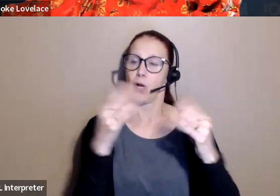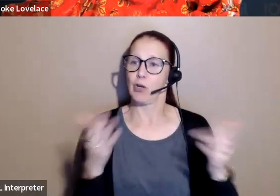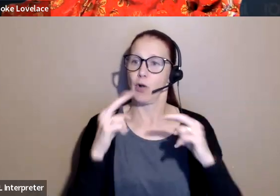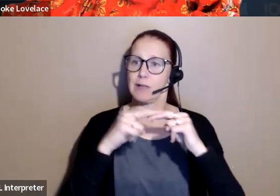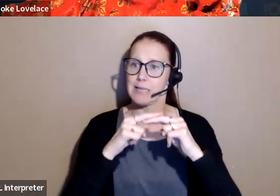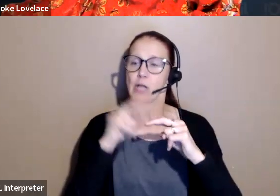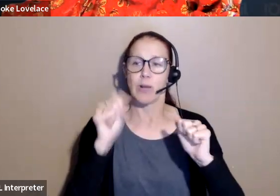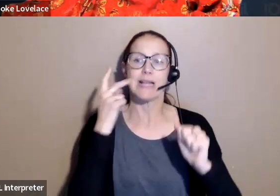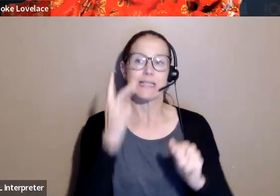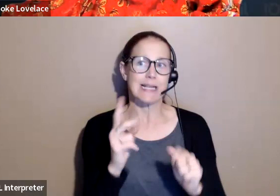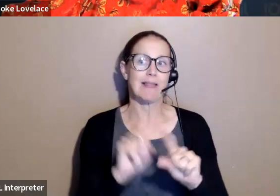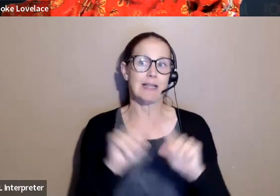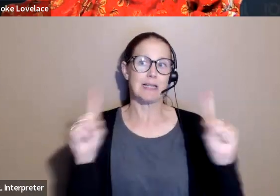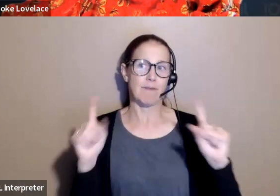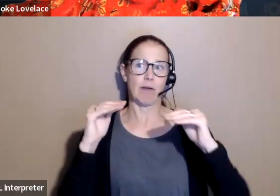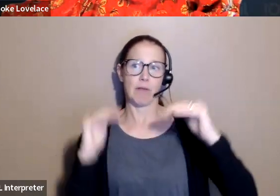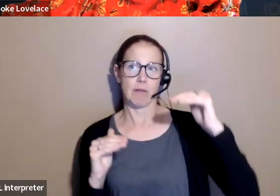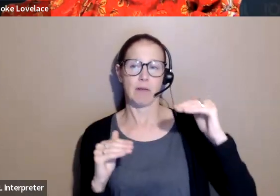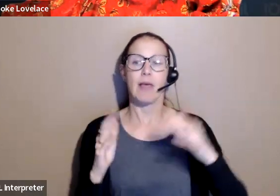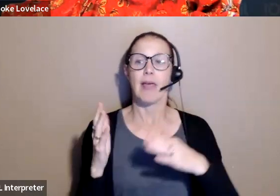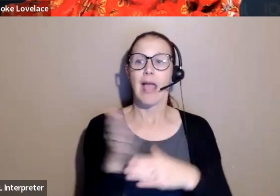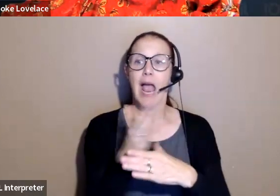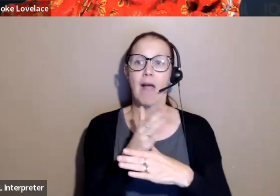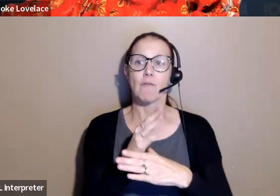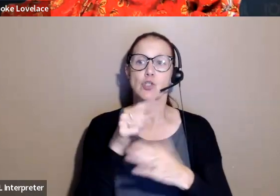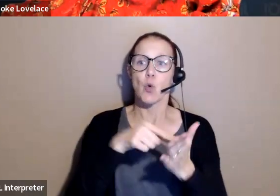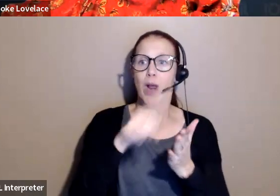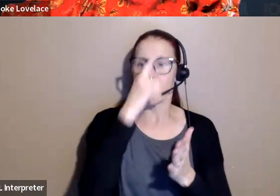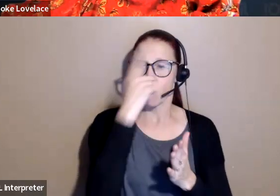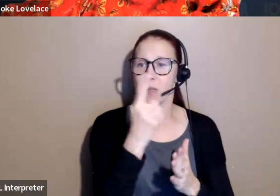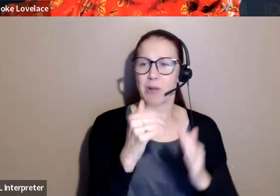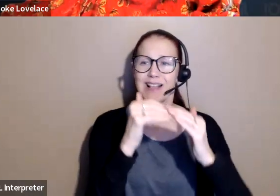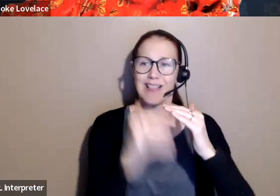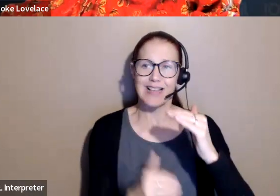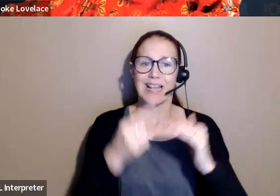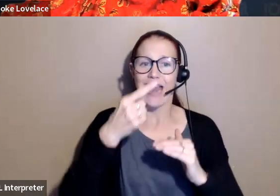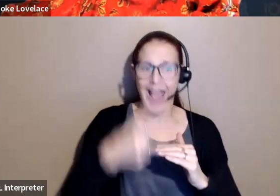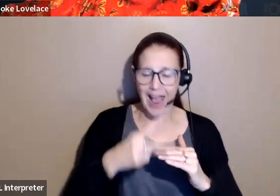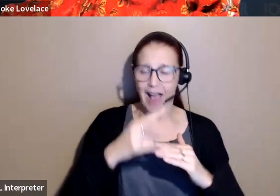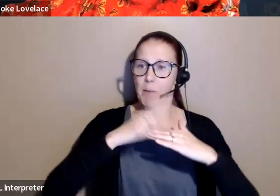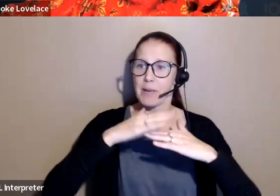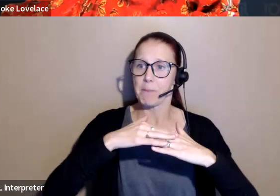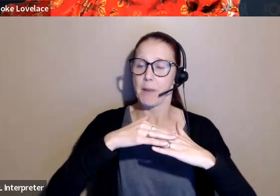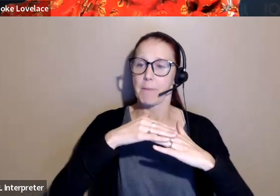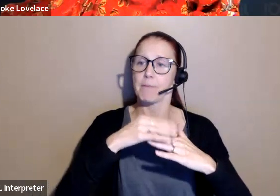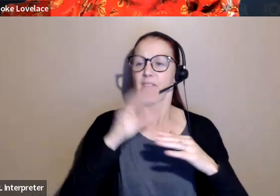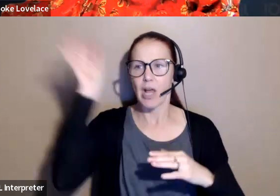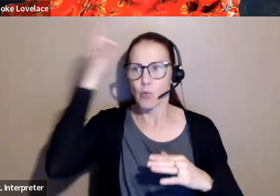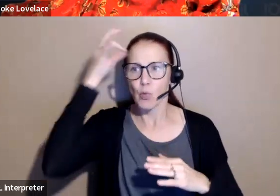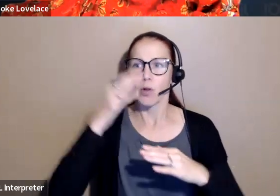the differential. The average wage for somebody is less than half the minimum wage, the federal minimum